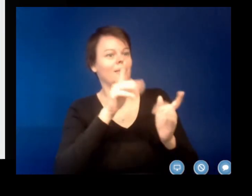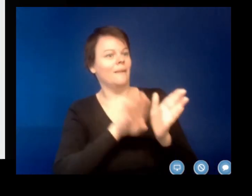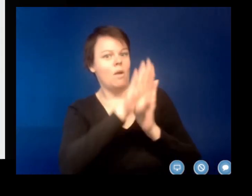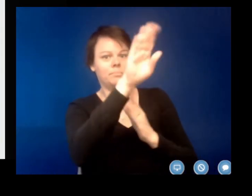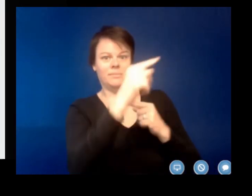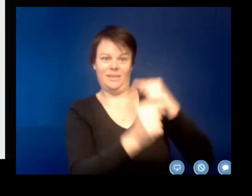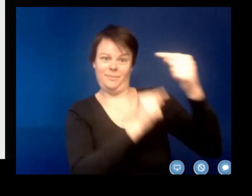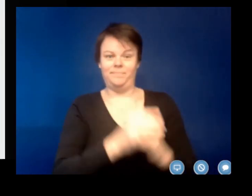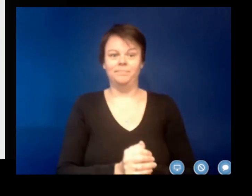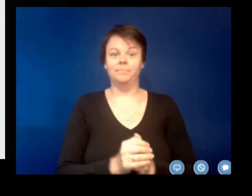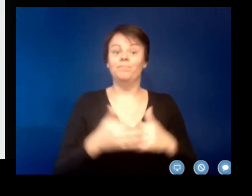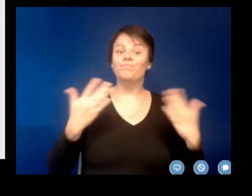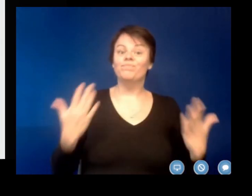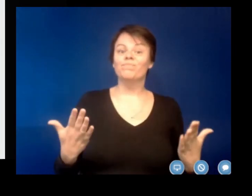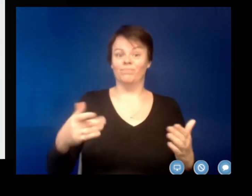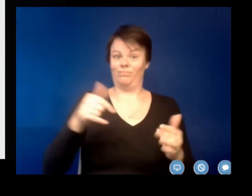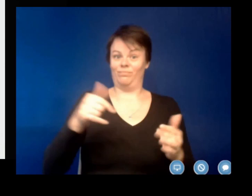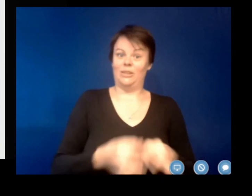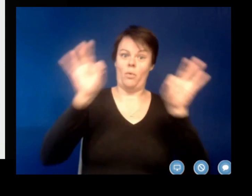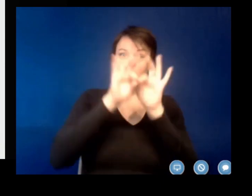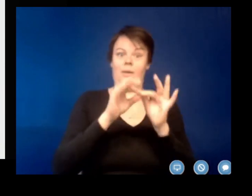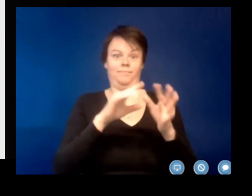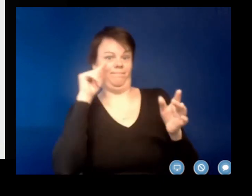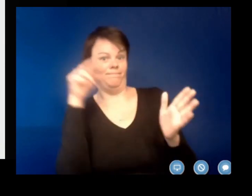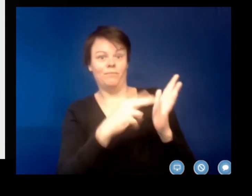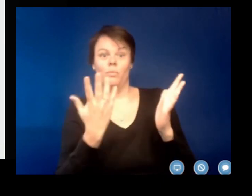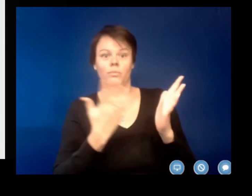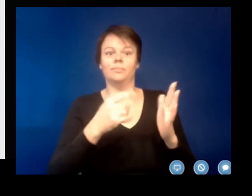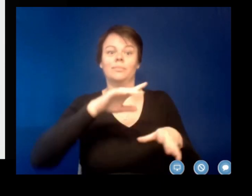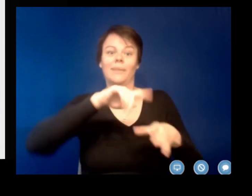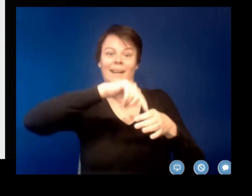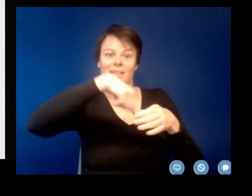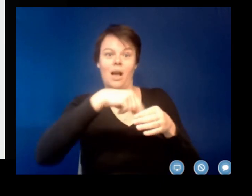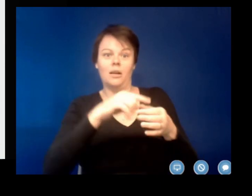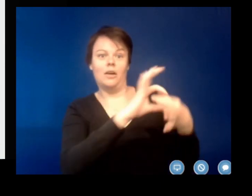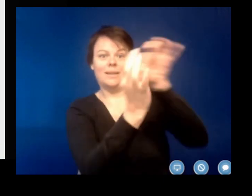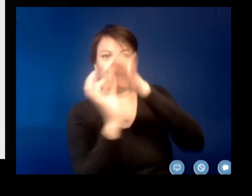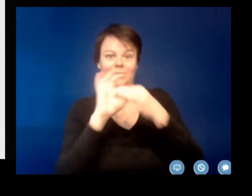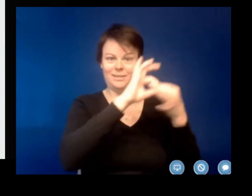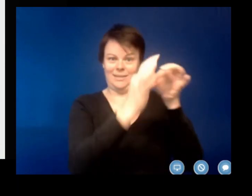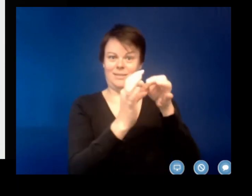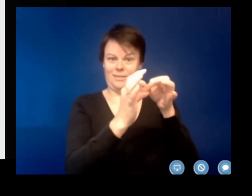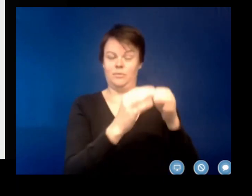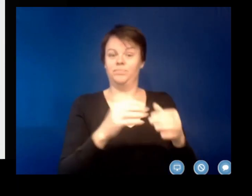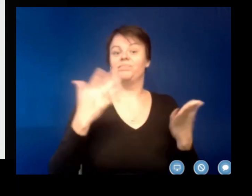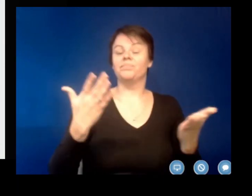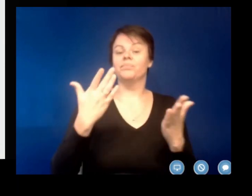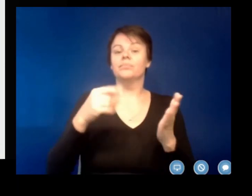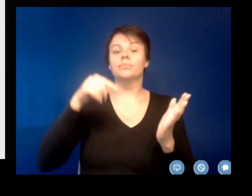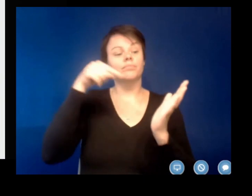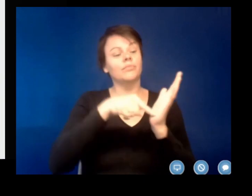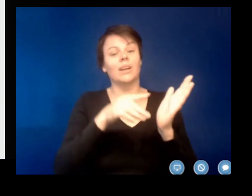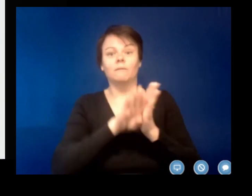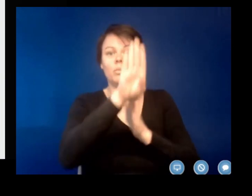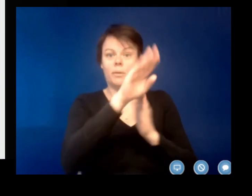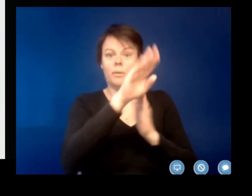closed interconnectedness of geographical spaces. So, developments in